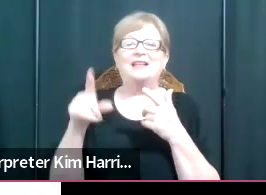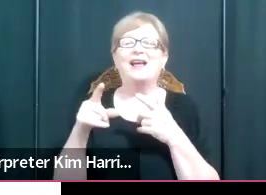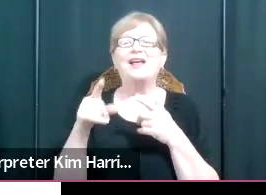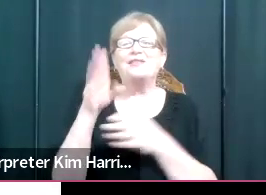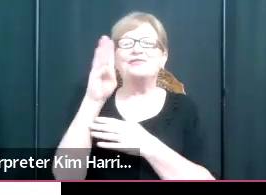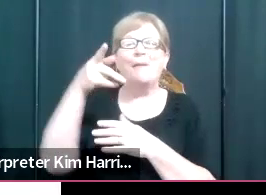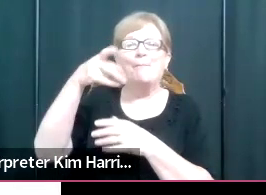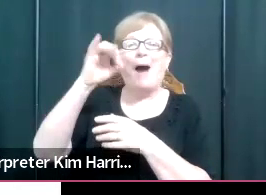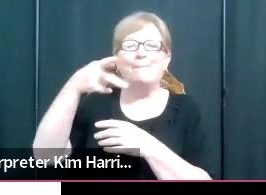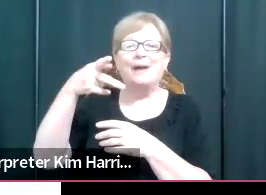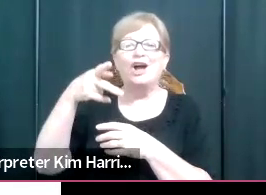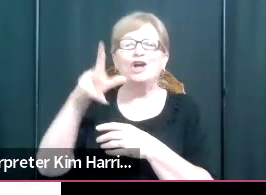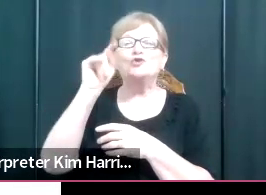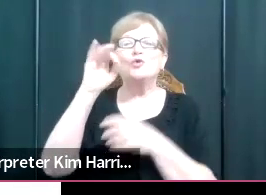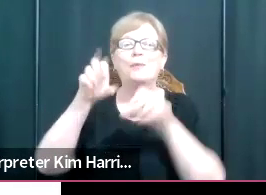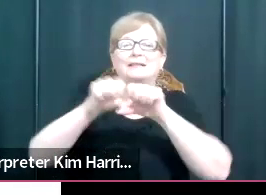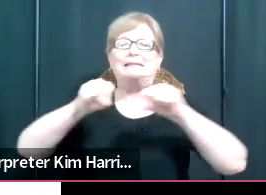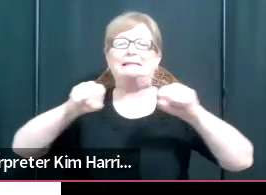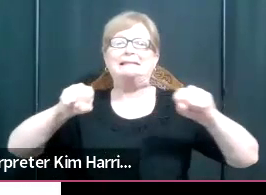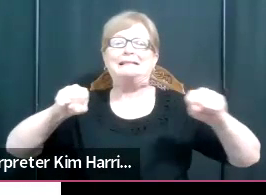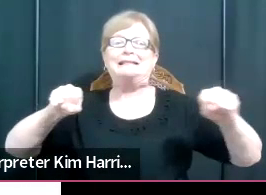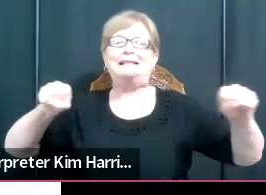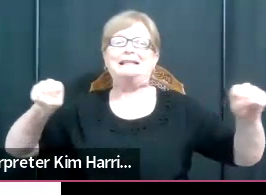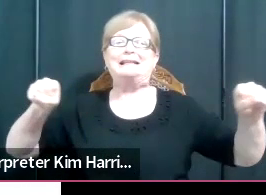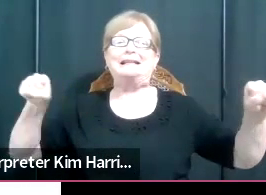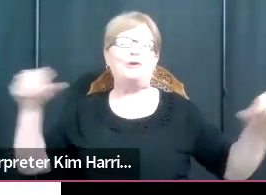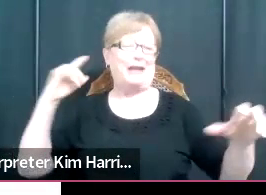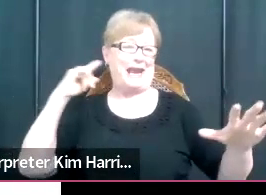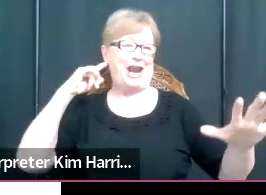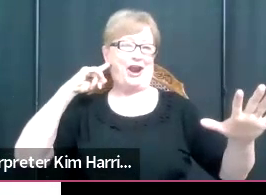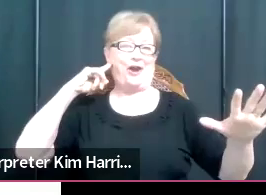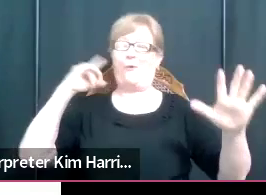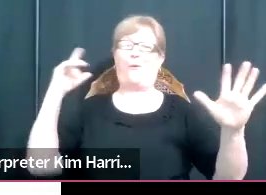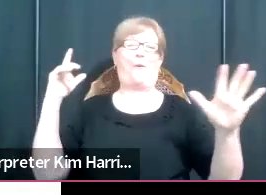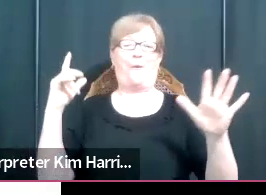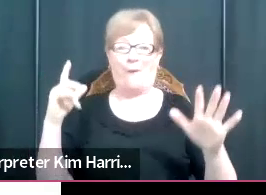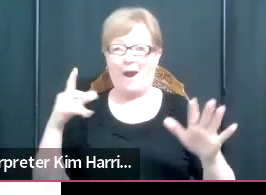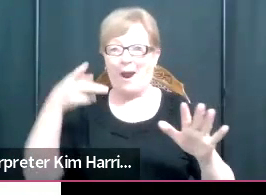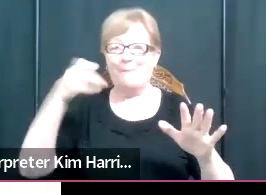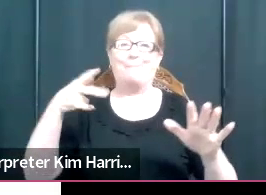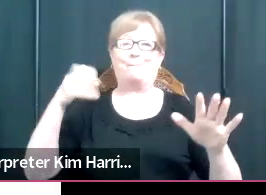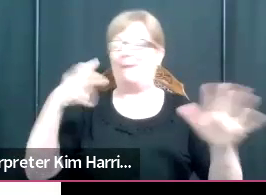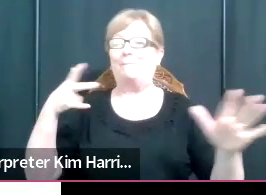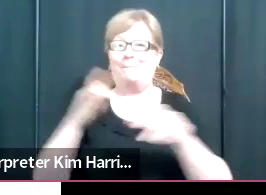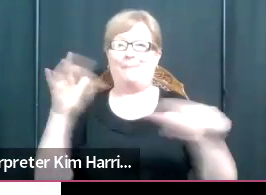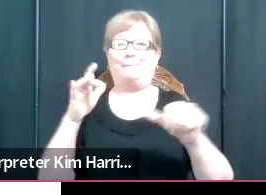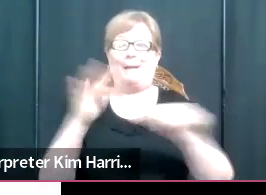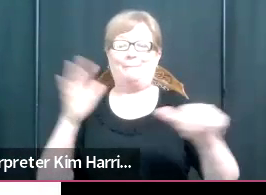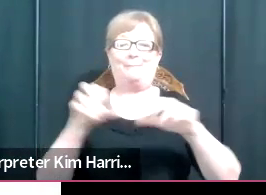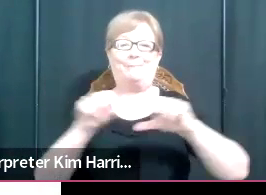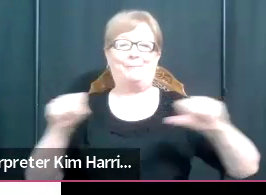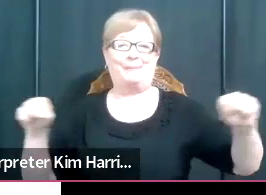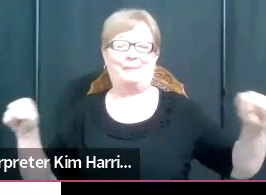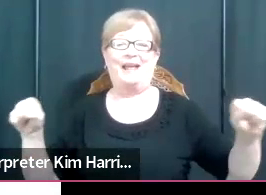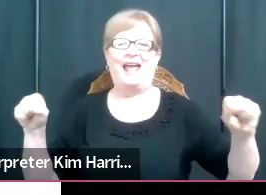tube. Those you kind of pull and stretch, and they let out a really loud, crinkly, poppy sound as the tube lengthens. And then